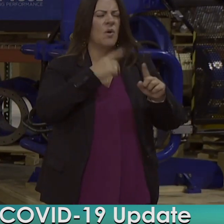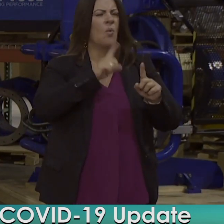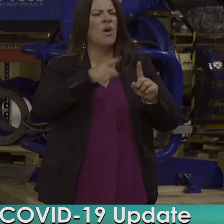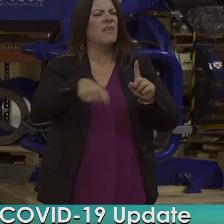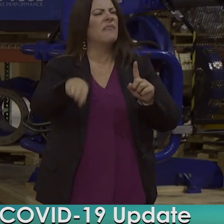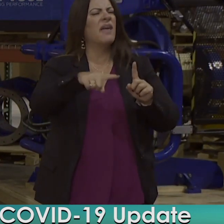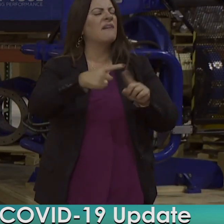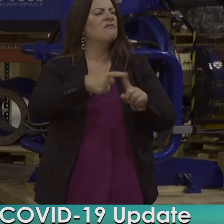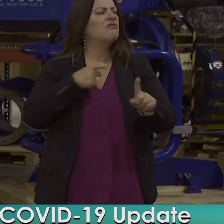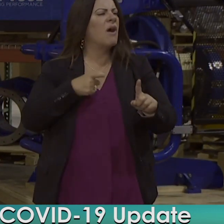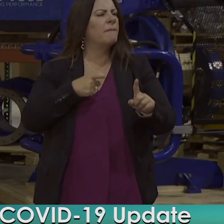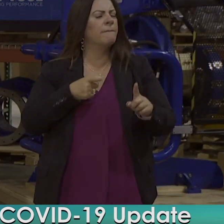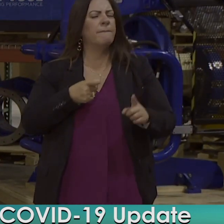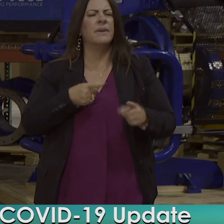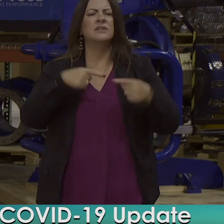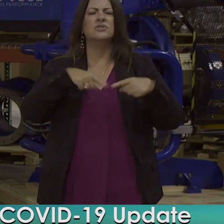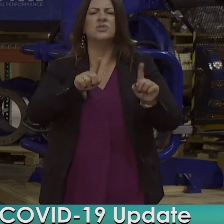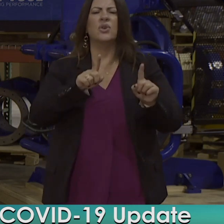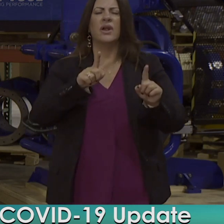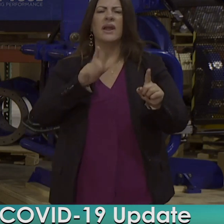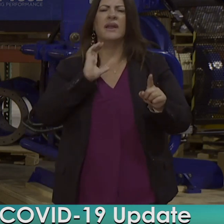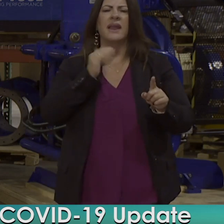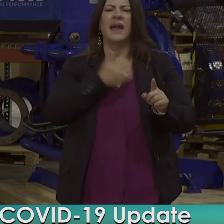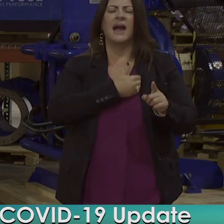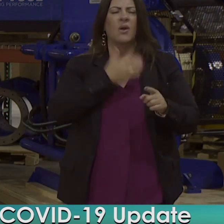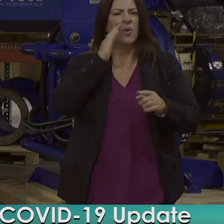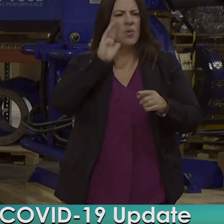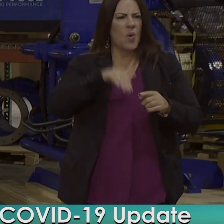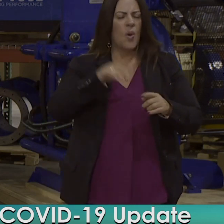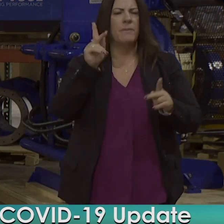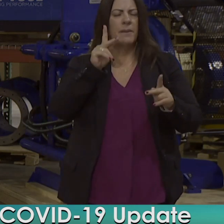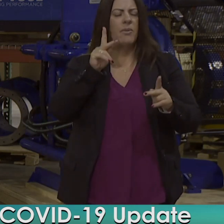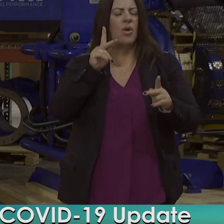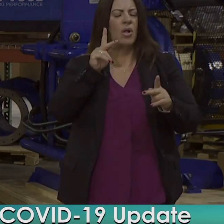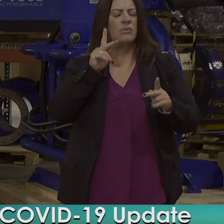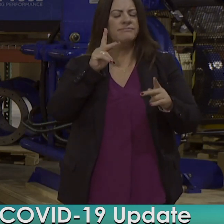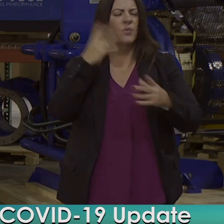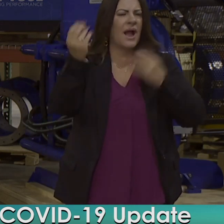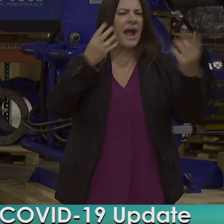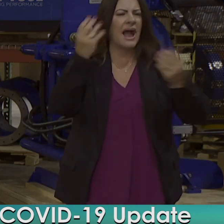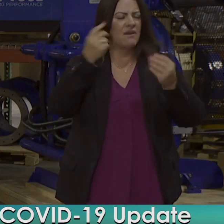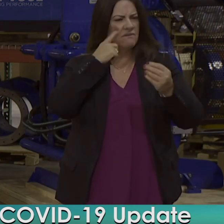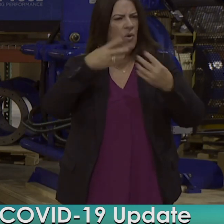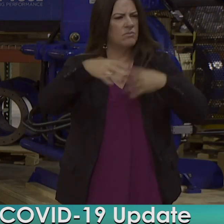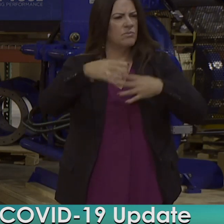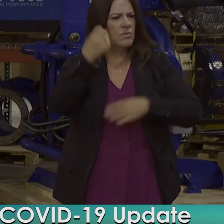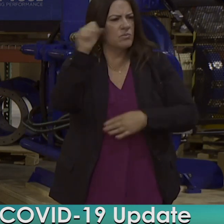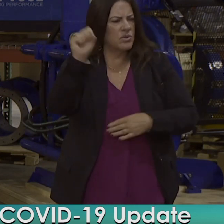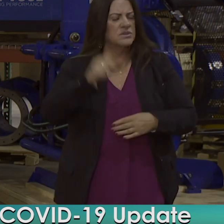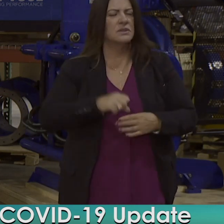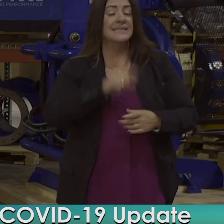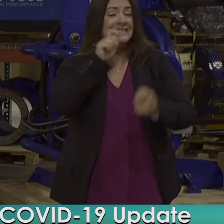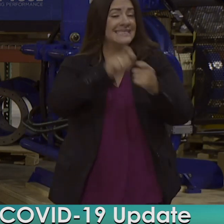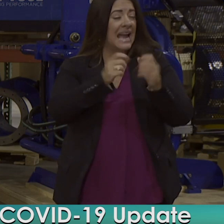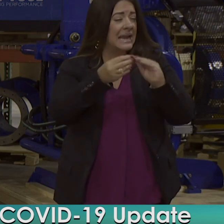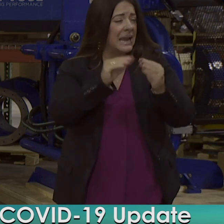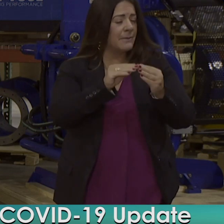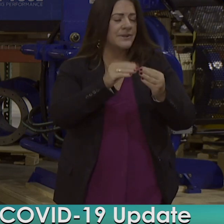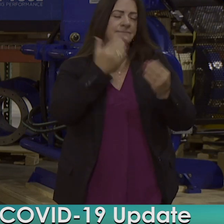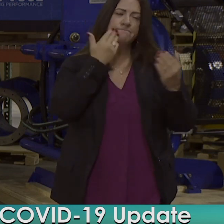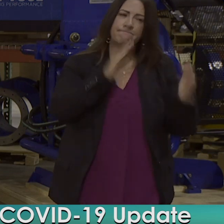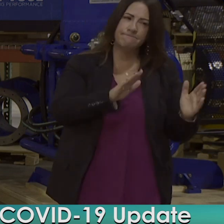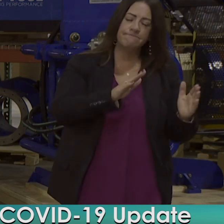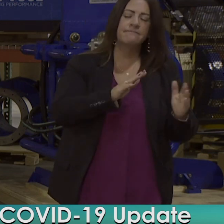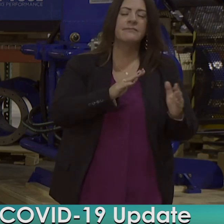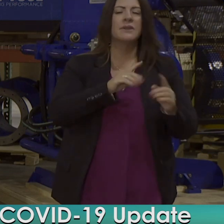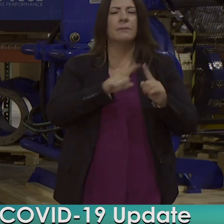from, particularly during these times of increased population movement through the protests. At this time, we don't have exact numbers, but we do know from